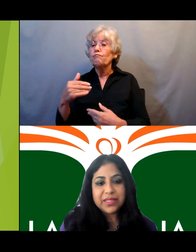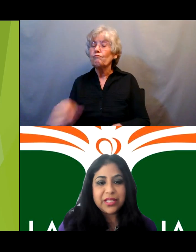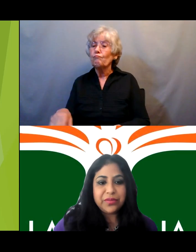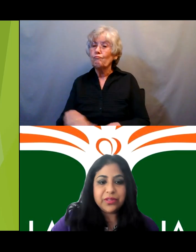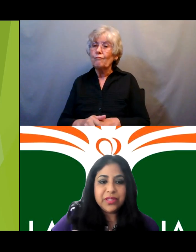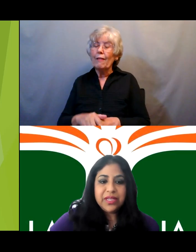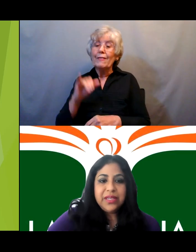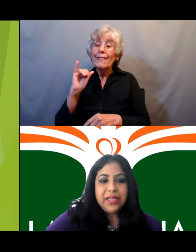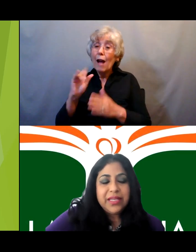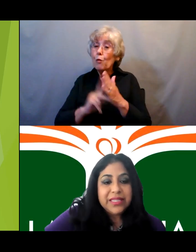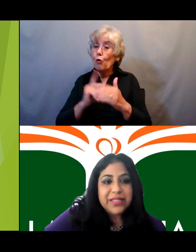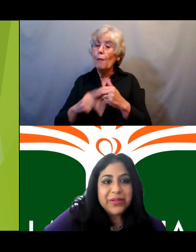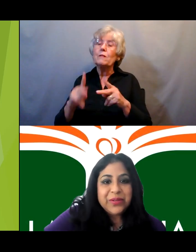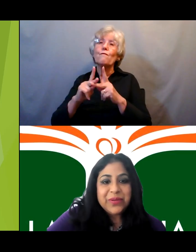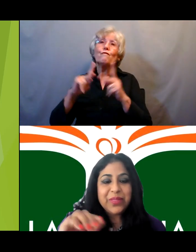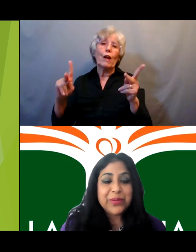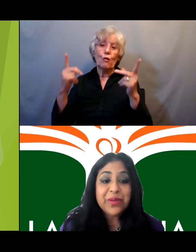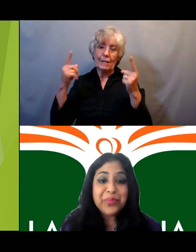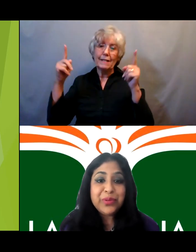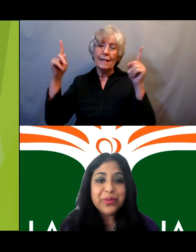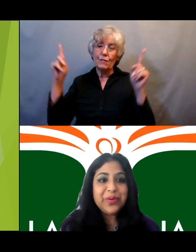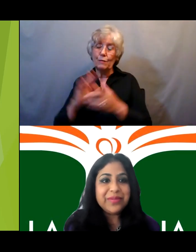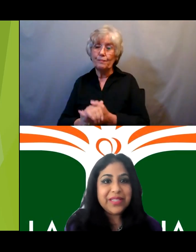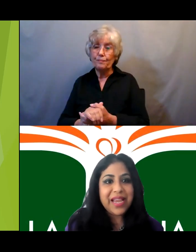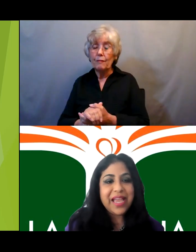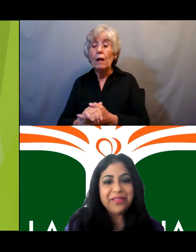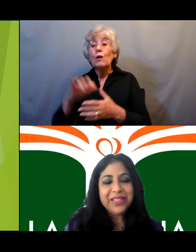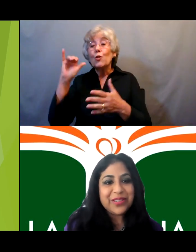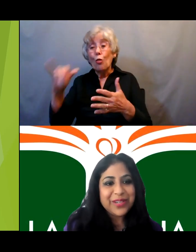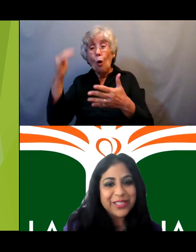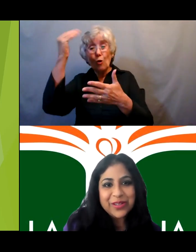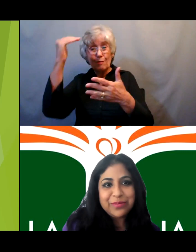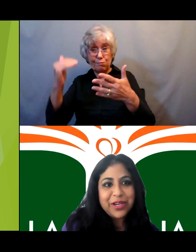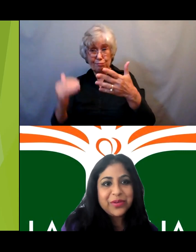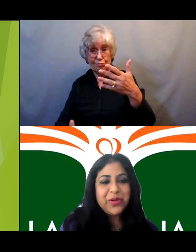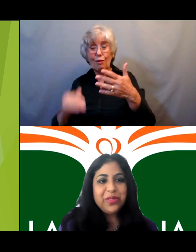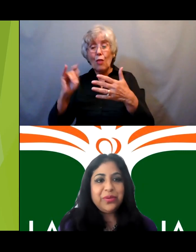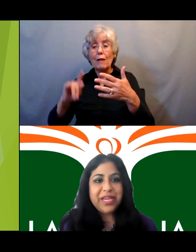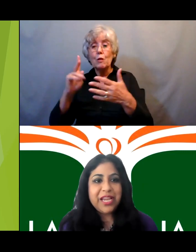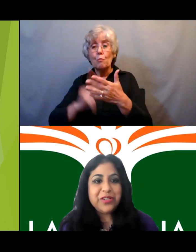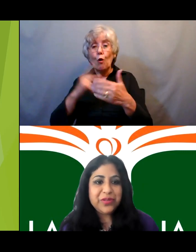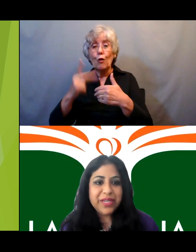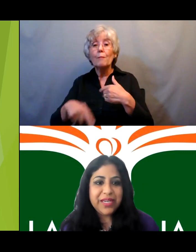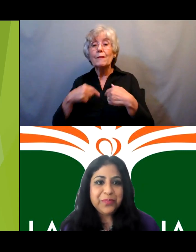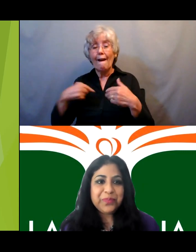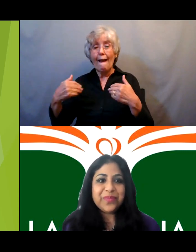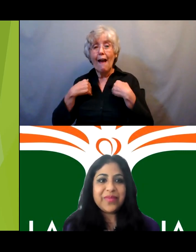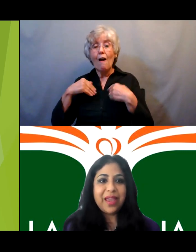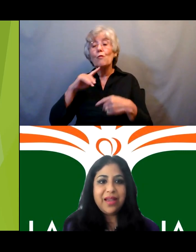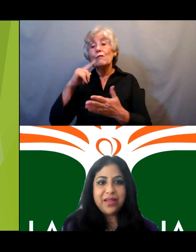very successful. So those are the programs that I have. I just already talked about the